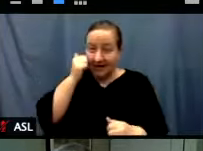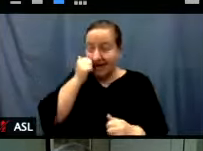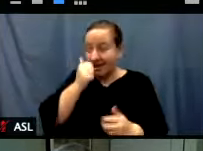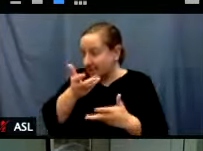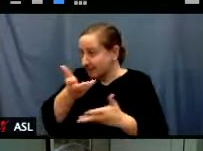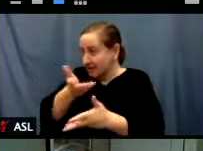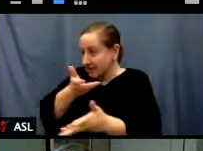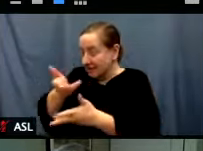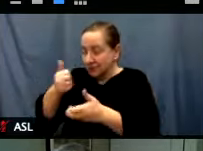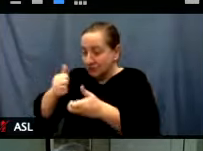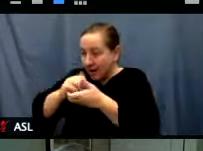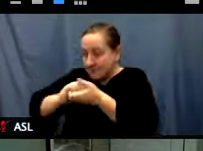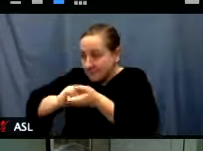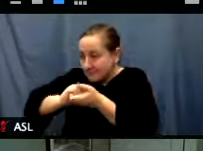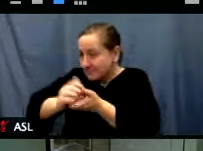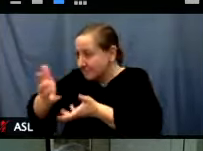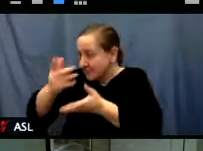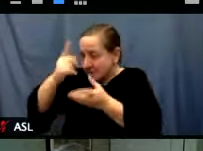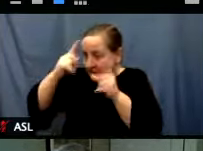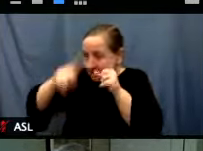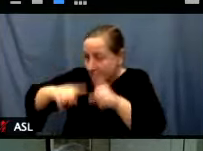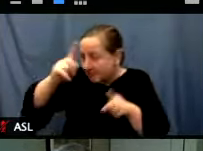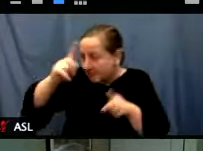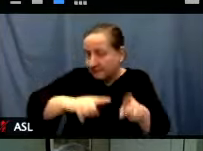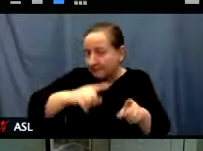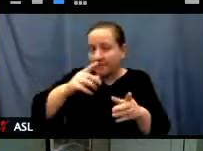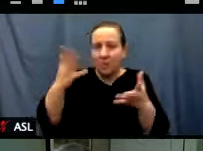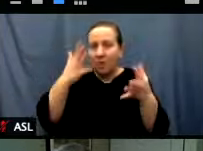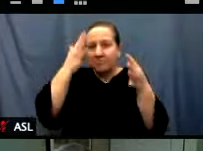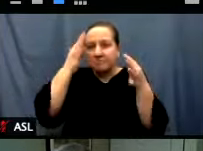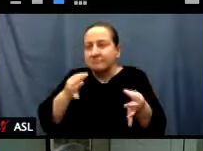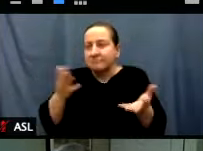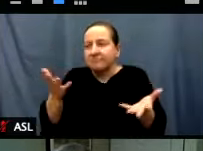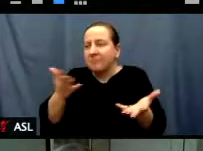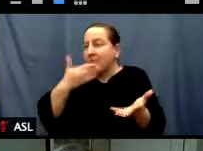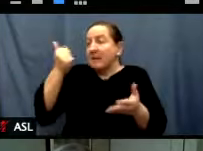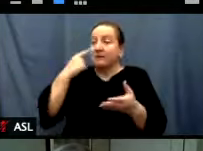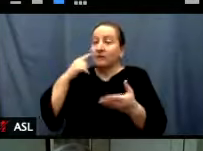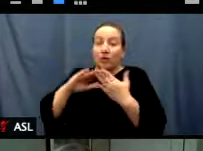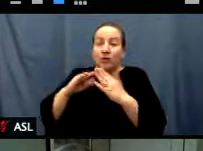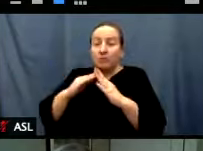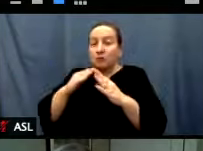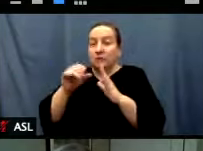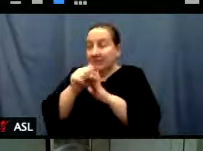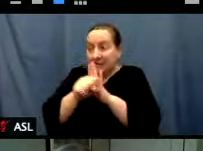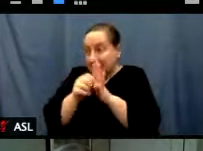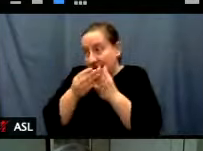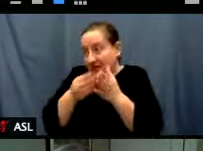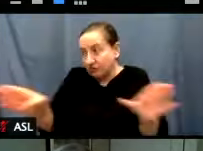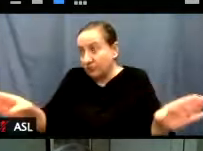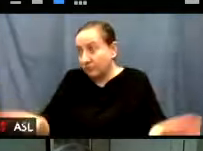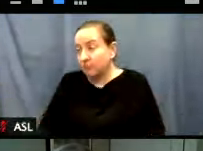in collaboration and making decisions about what's best for the community and the state overall.